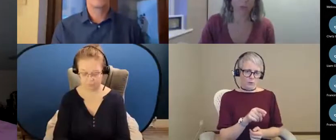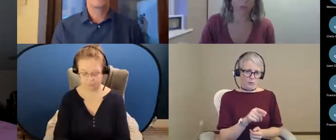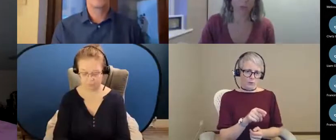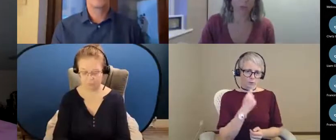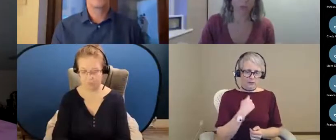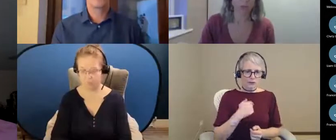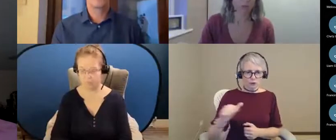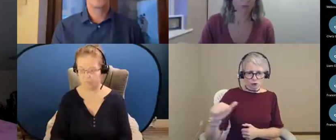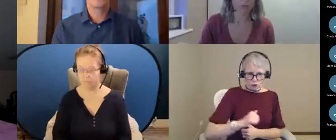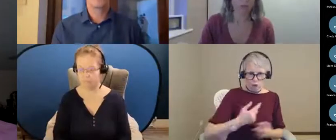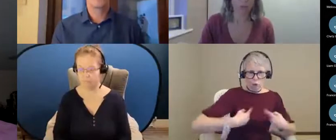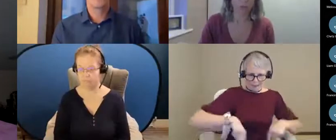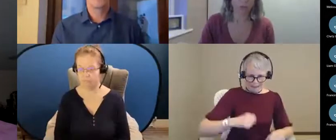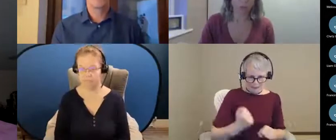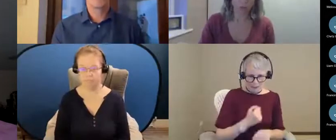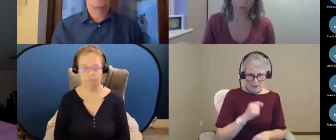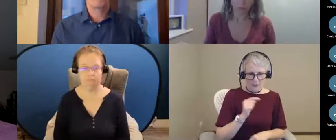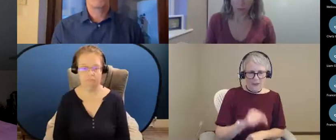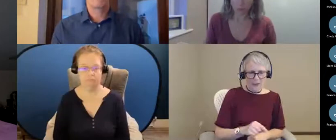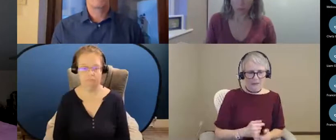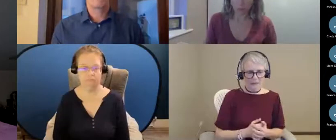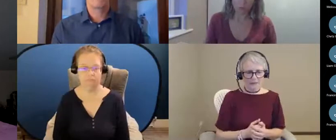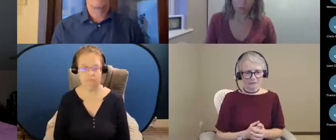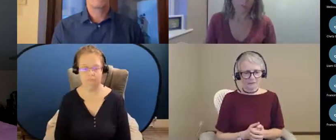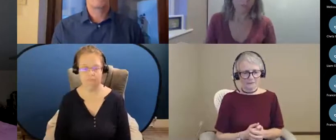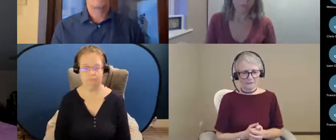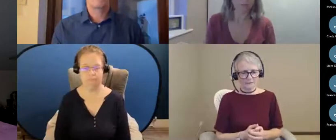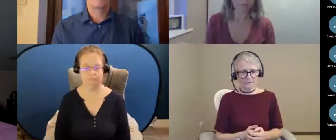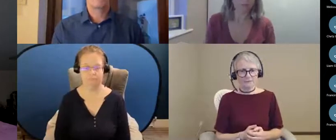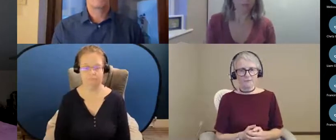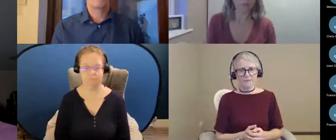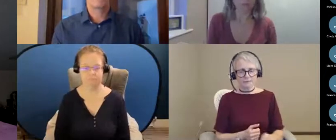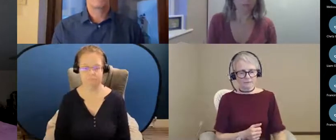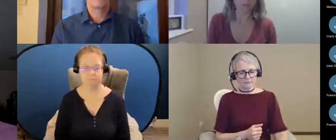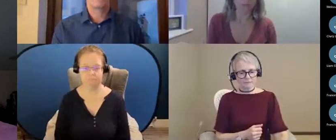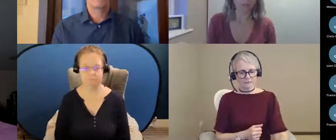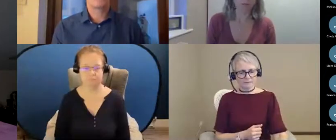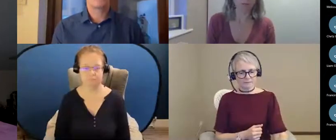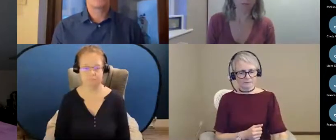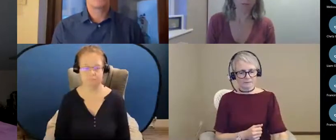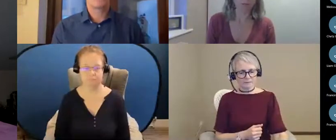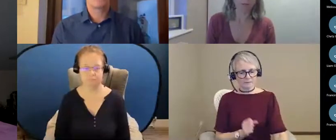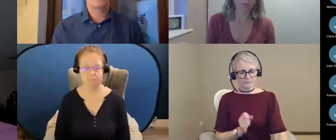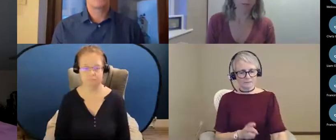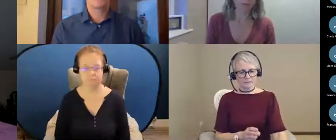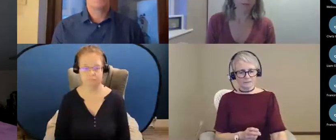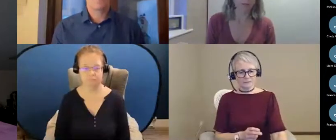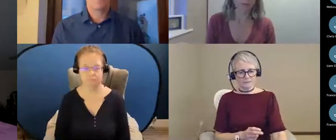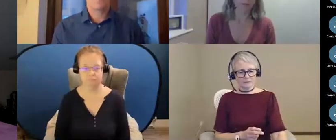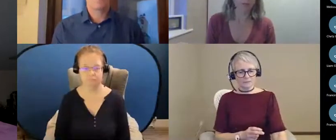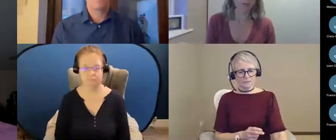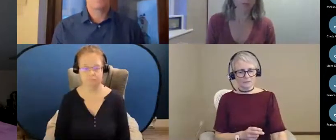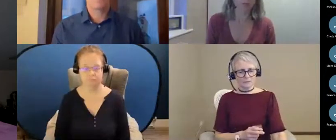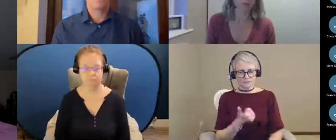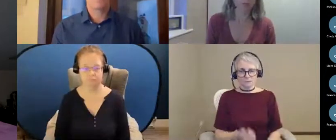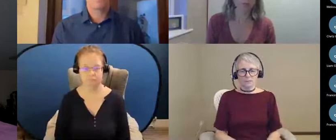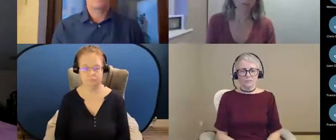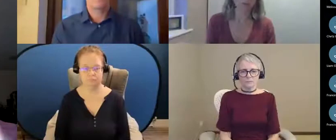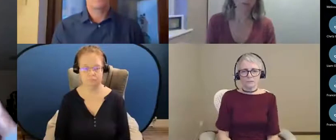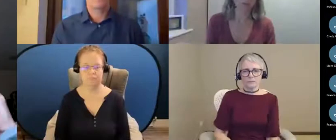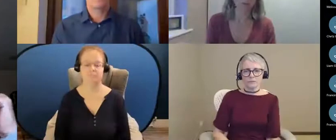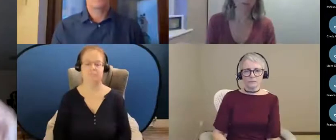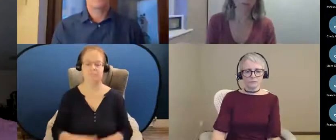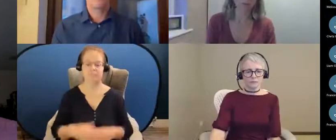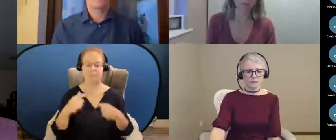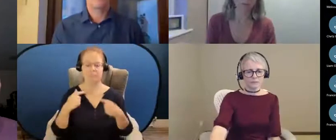I think for me, it's what, you know, what are the challenges for you as authoring tool providers? I think we talked about, you know, the resources,